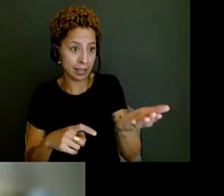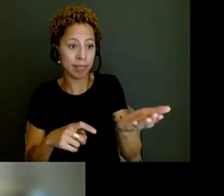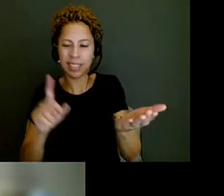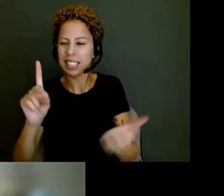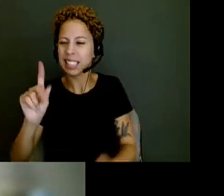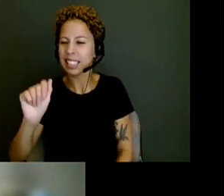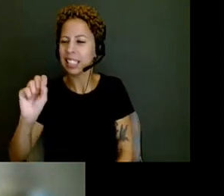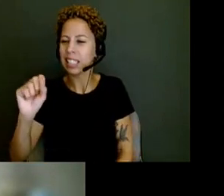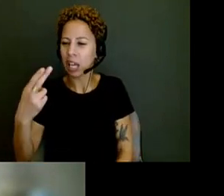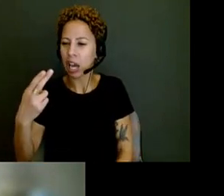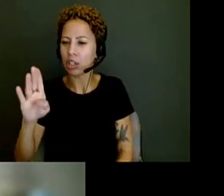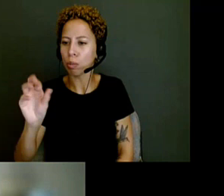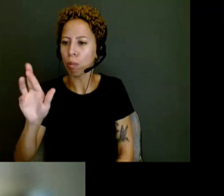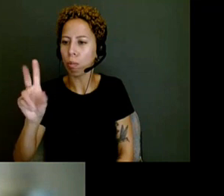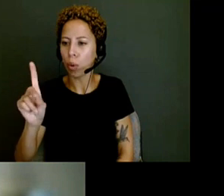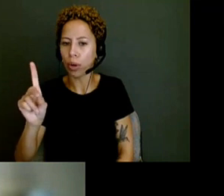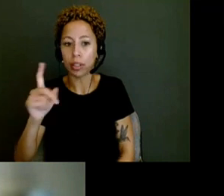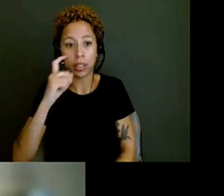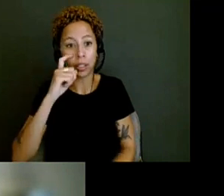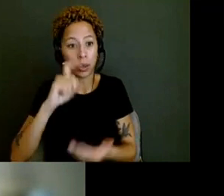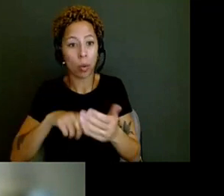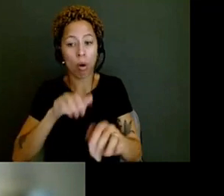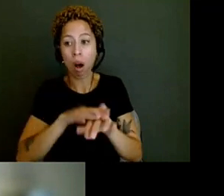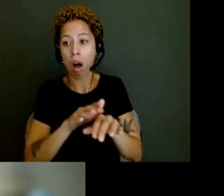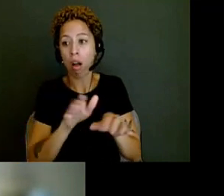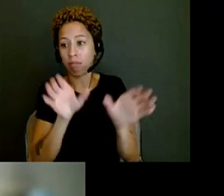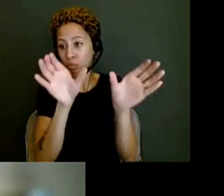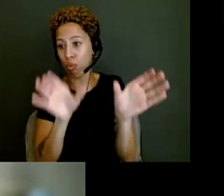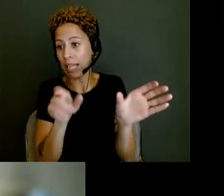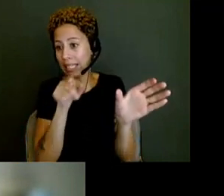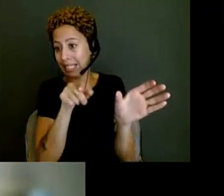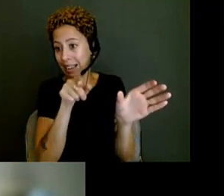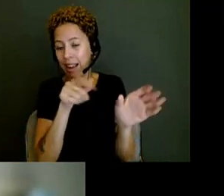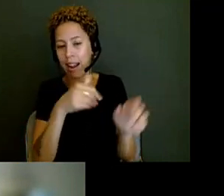dashboard. On the right, there's a couple of videos. You see a couple of videos here.